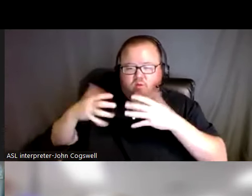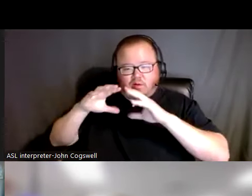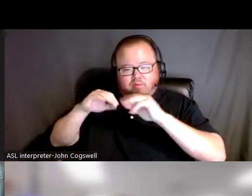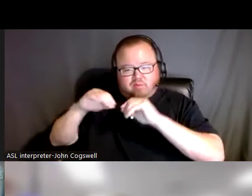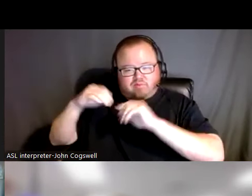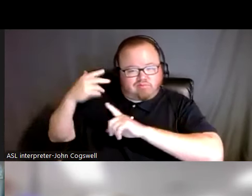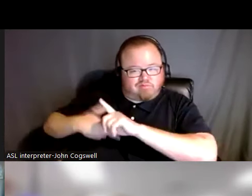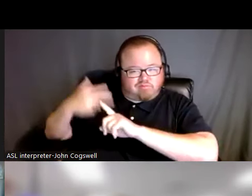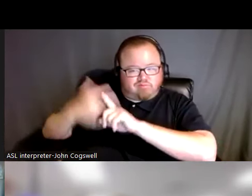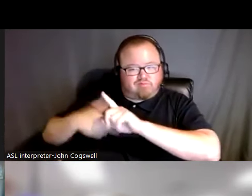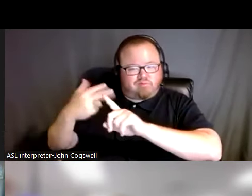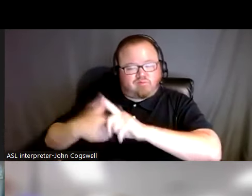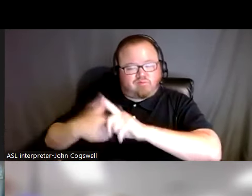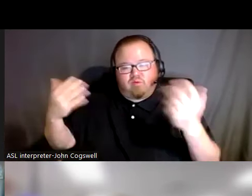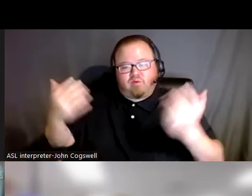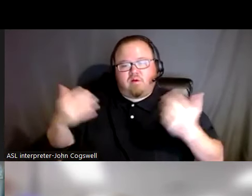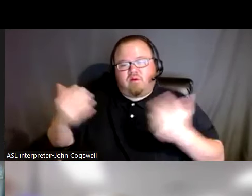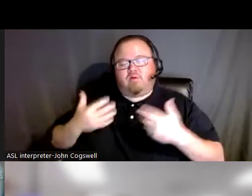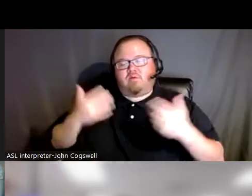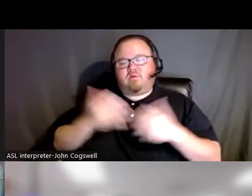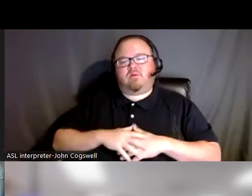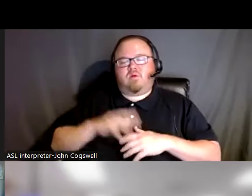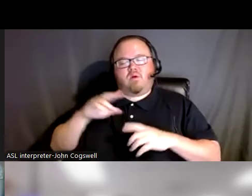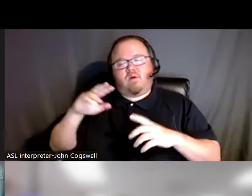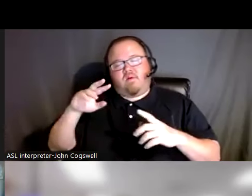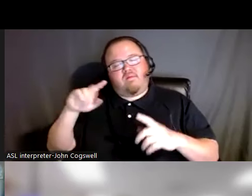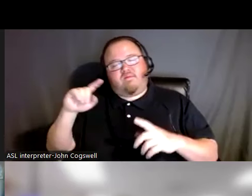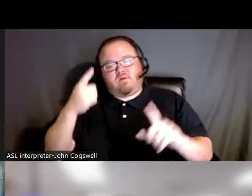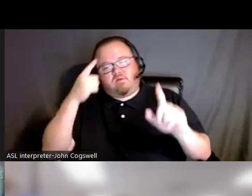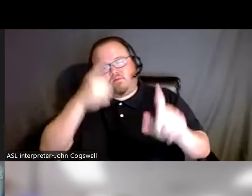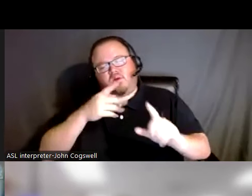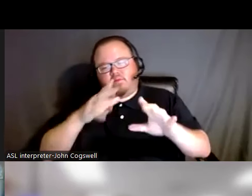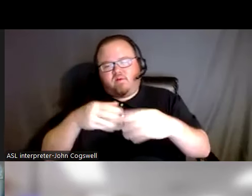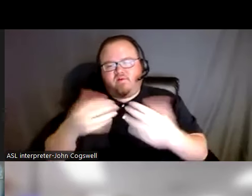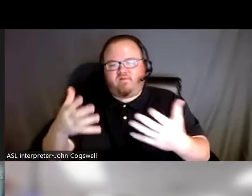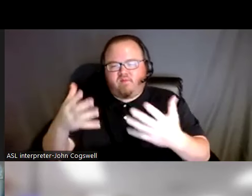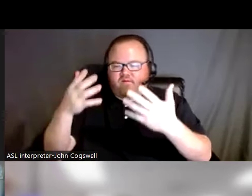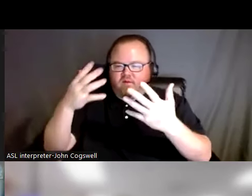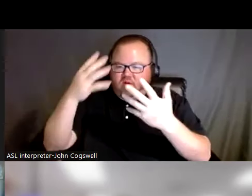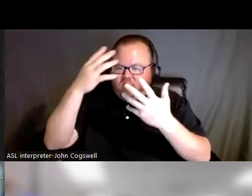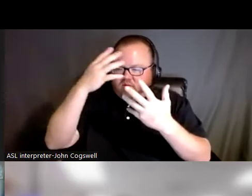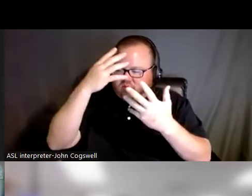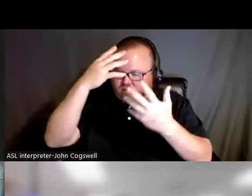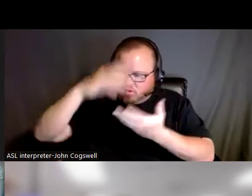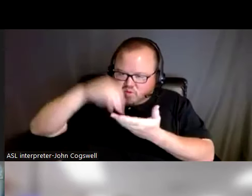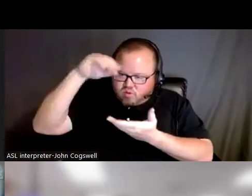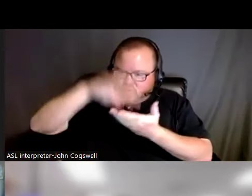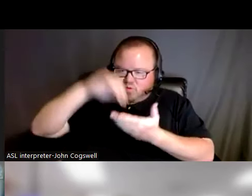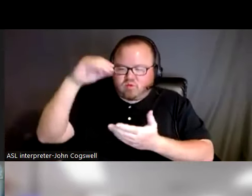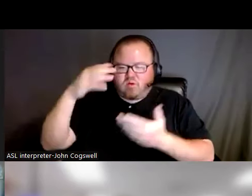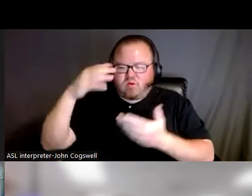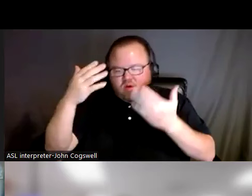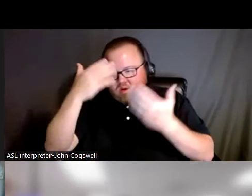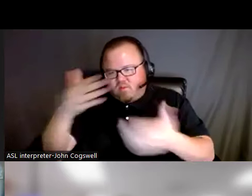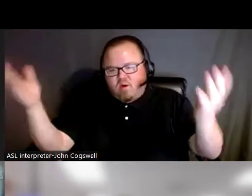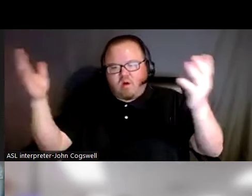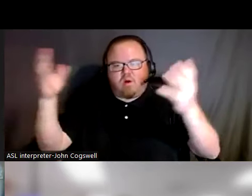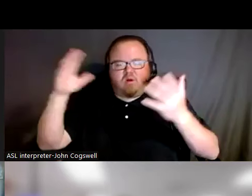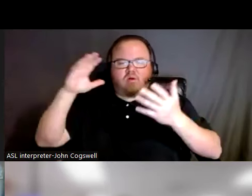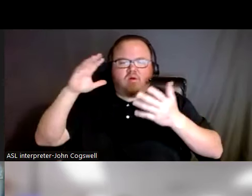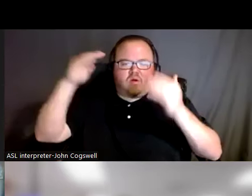really twofold. The first objective is to provide learning, to broaden knowledge and build expertise in